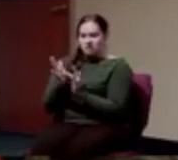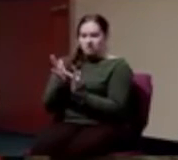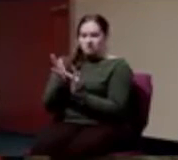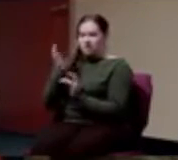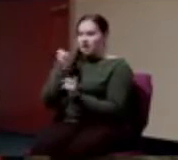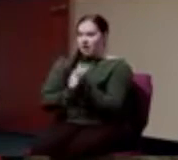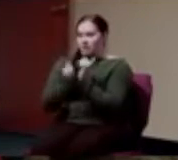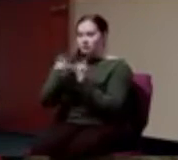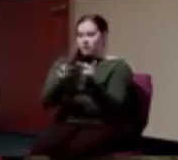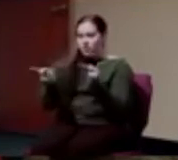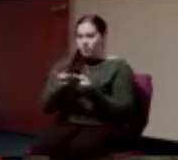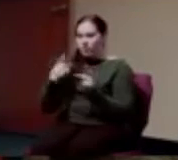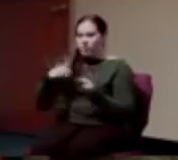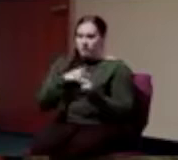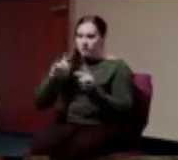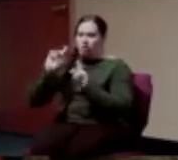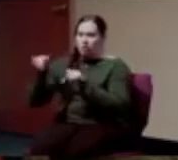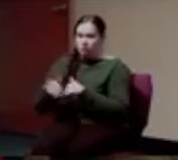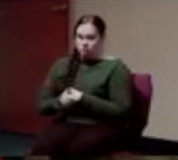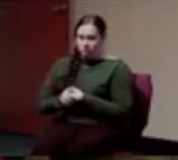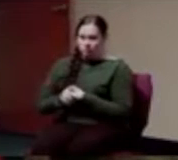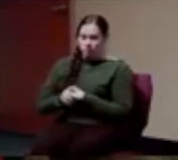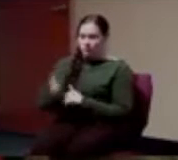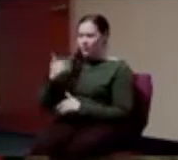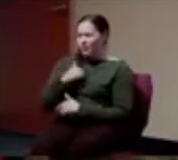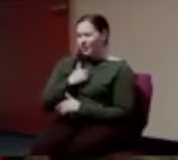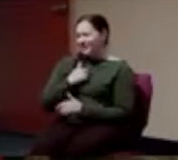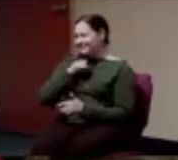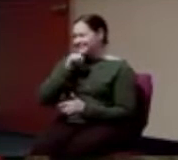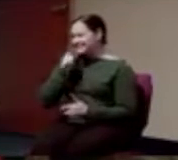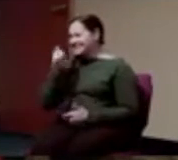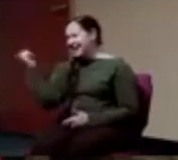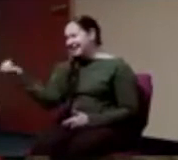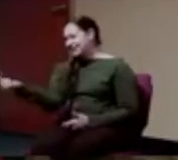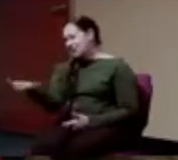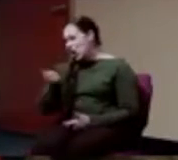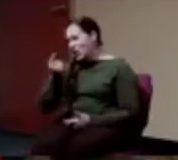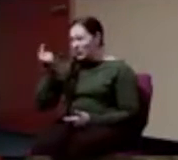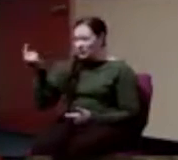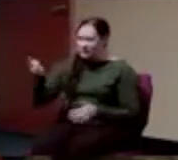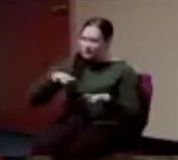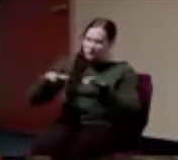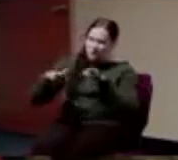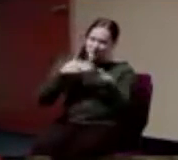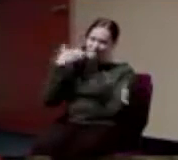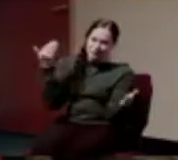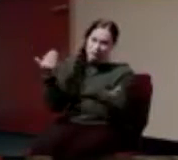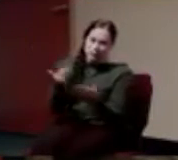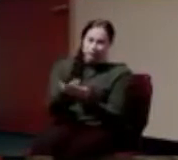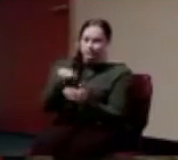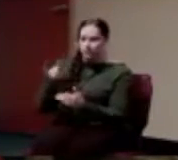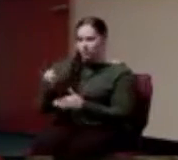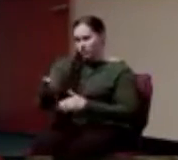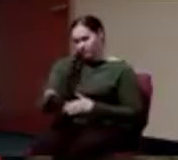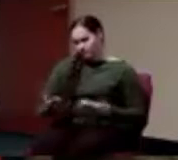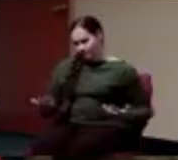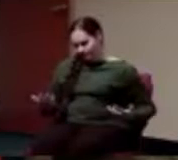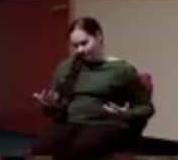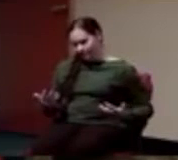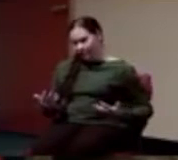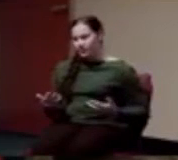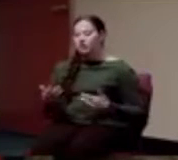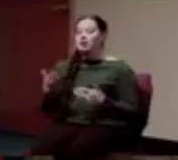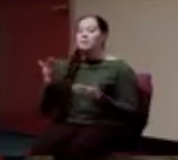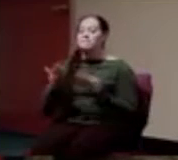say that we might not always be doing a good job at that. Some of our behaviors might have left a bad taste in the mouths